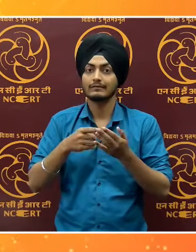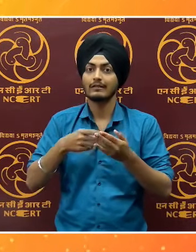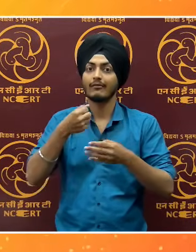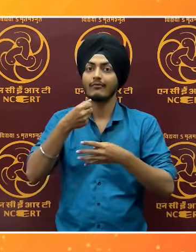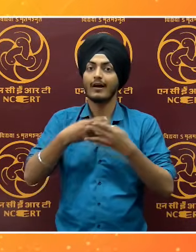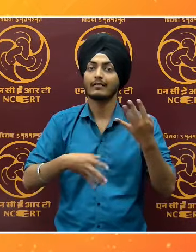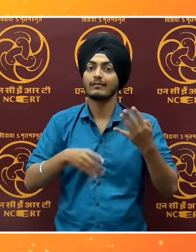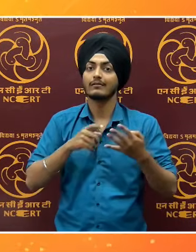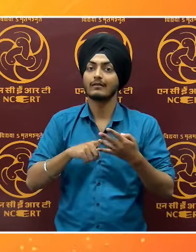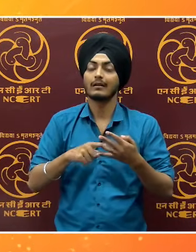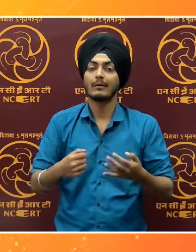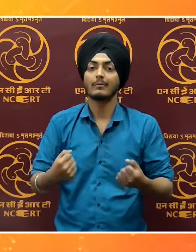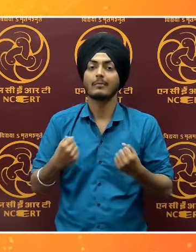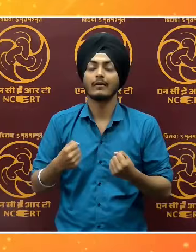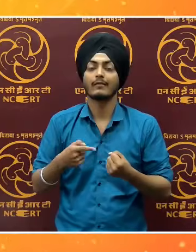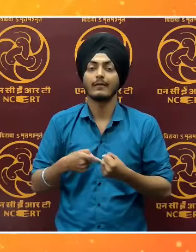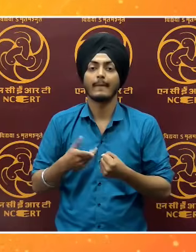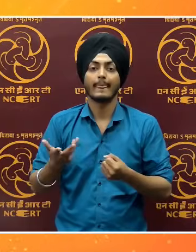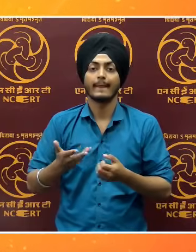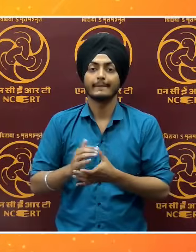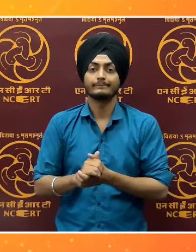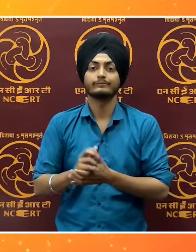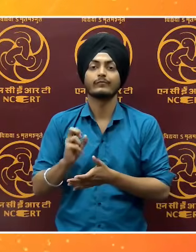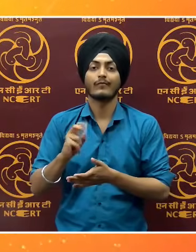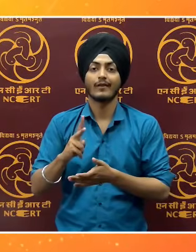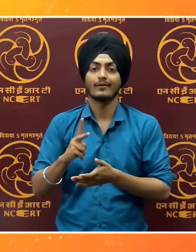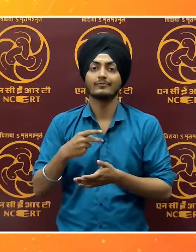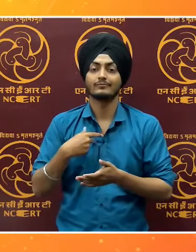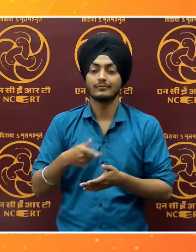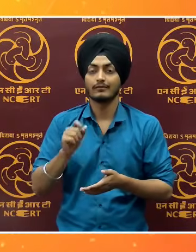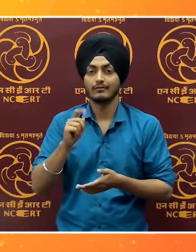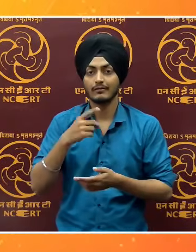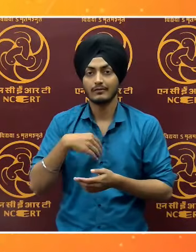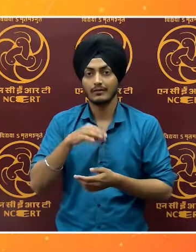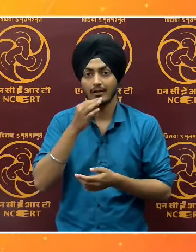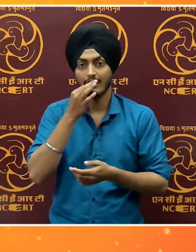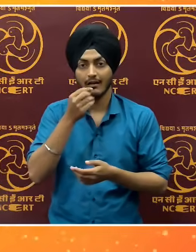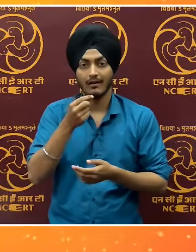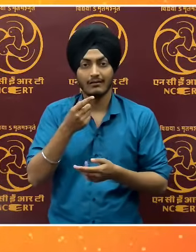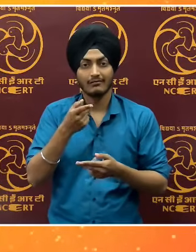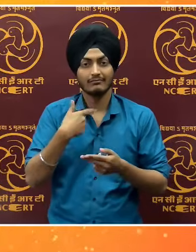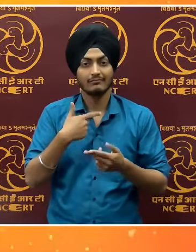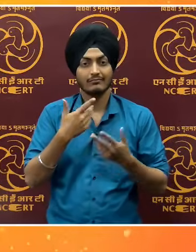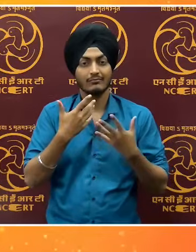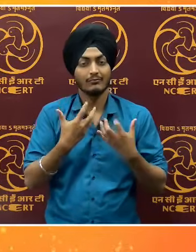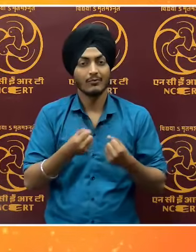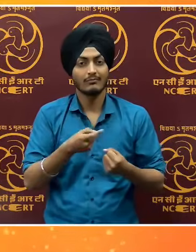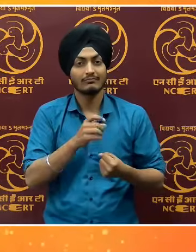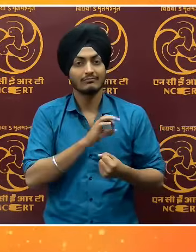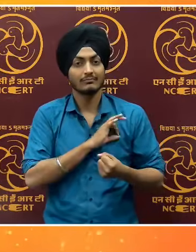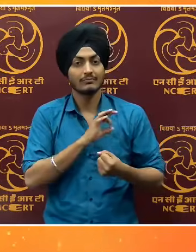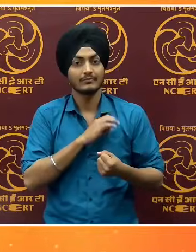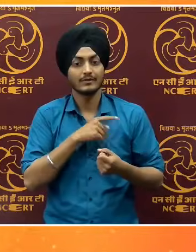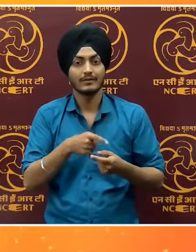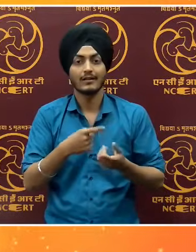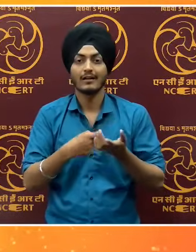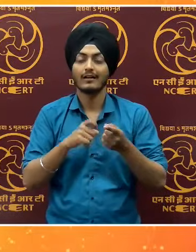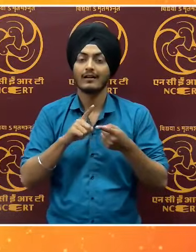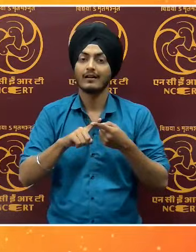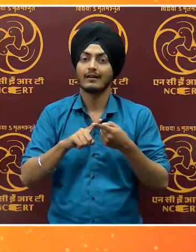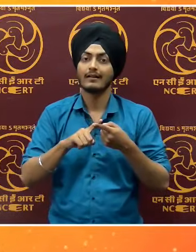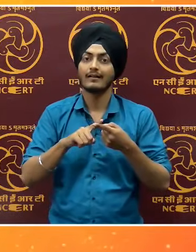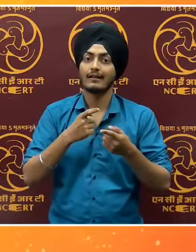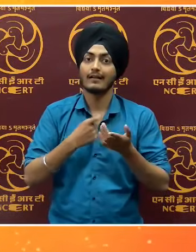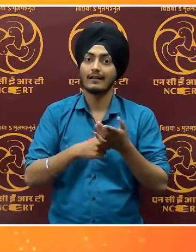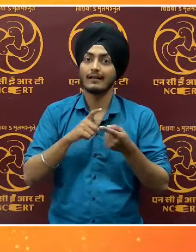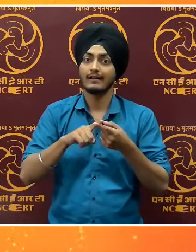resistance and power. Okay, so let me ask you that would you like to please explain the concept of resistance in an